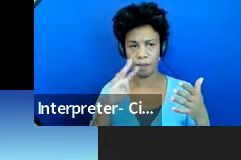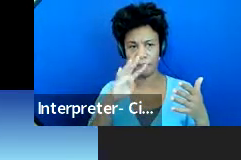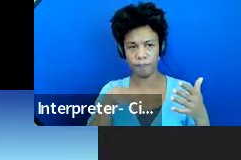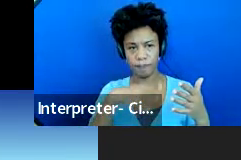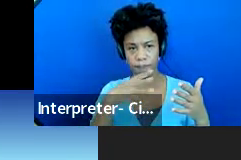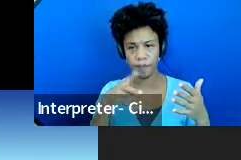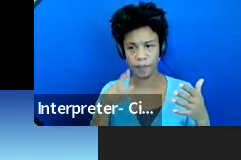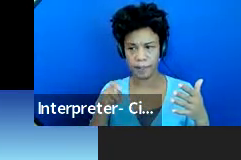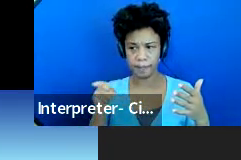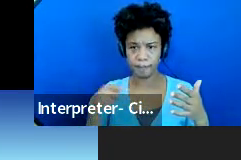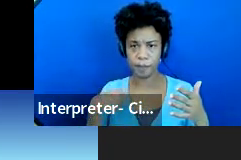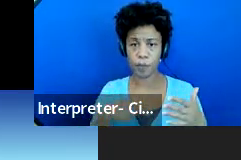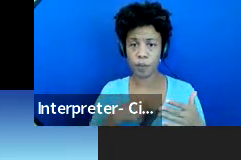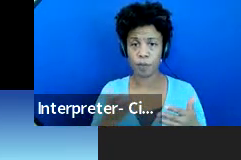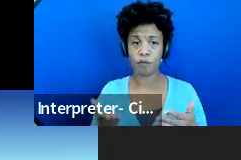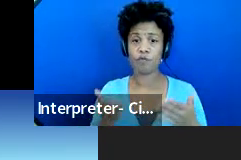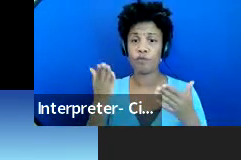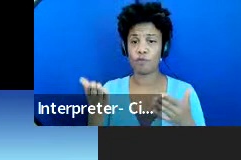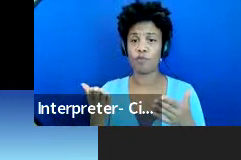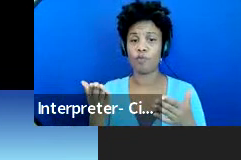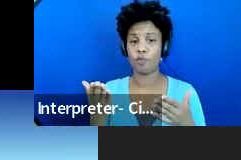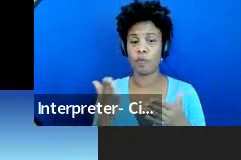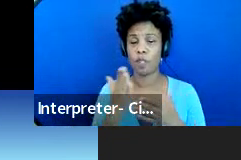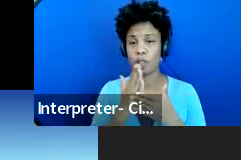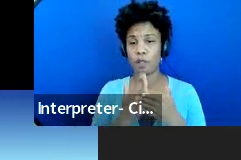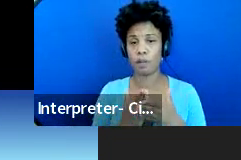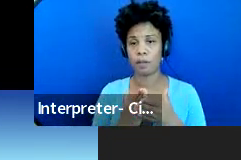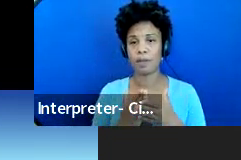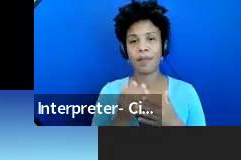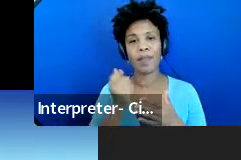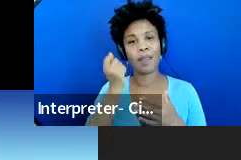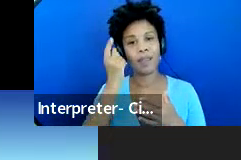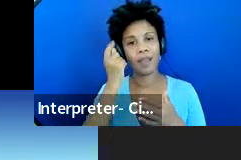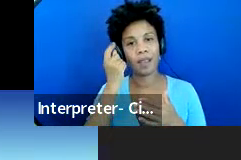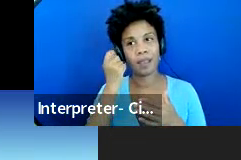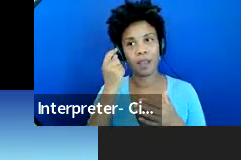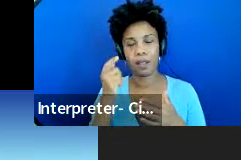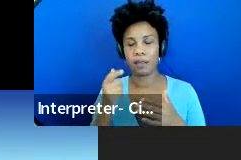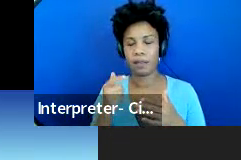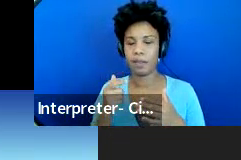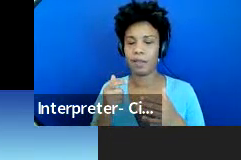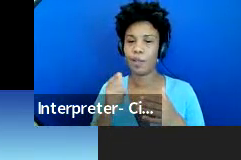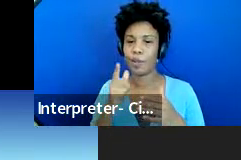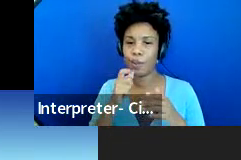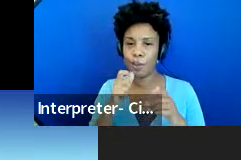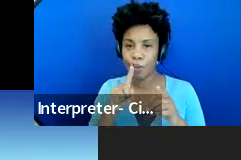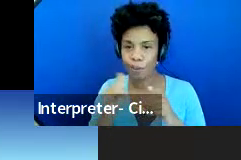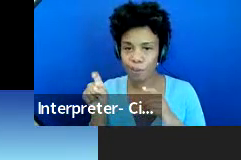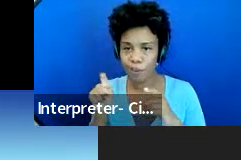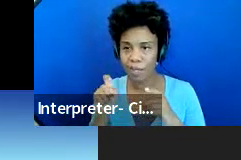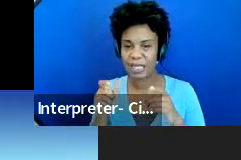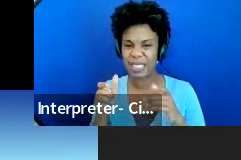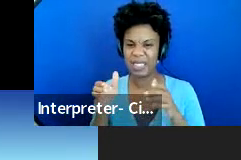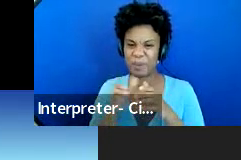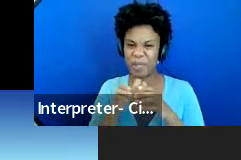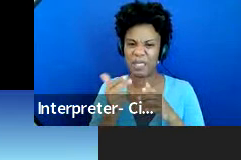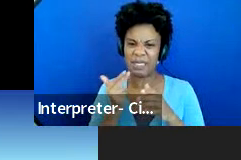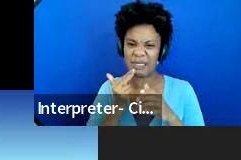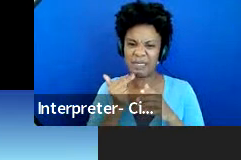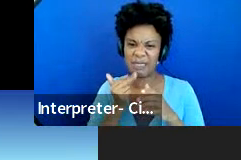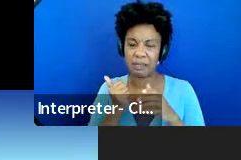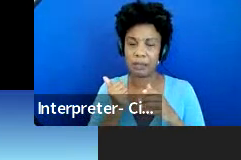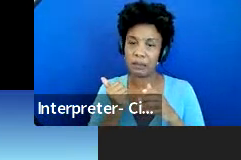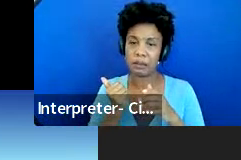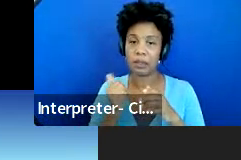we did in fact recognize that the sample size was modest, there are data saturation was in